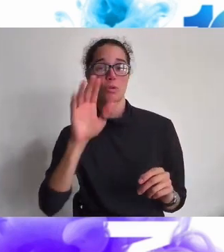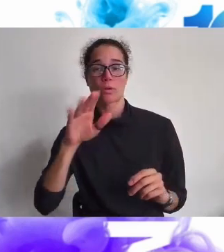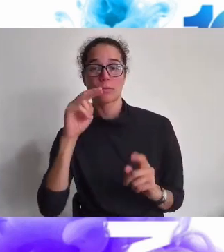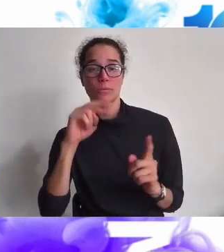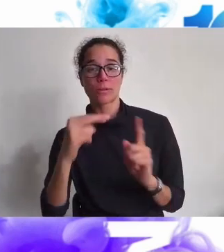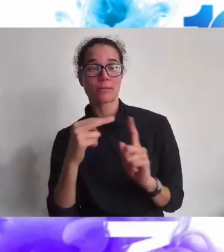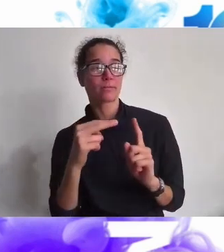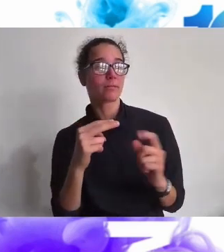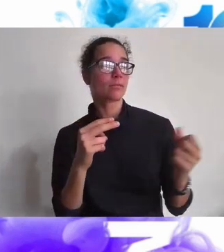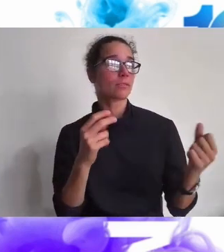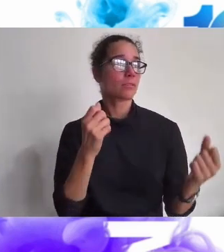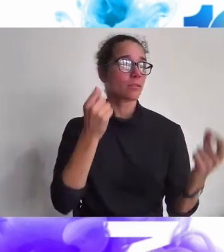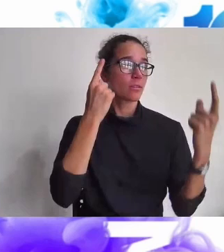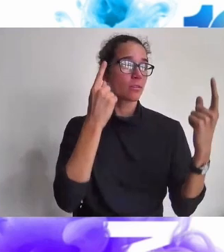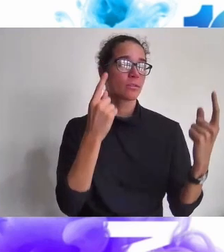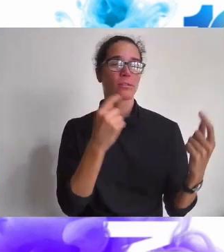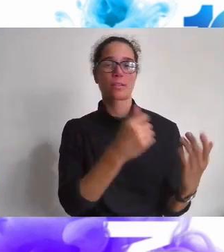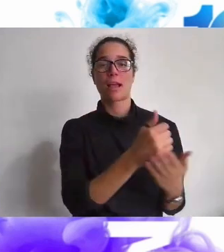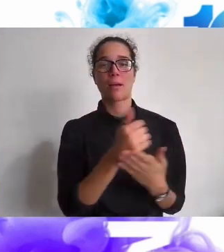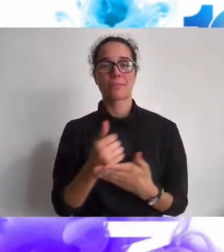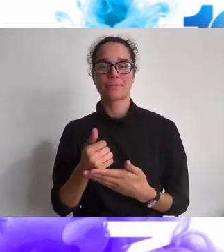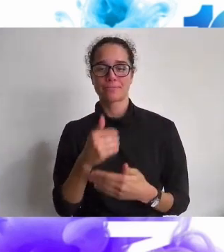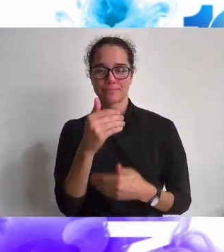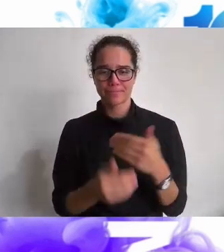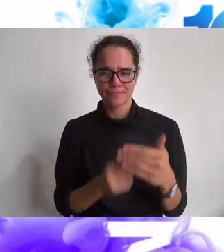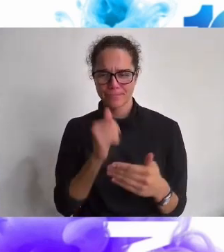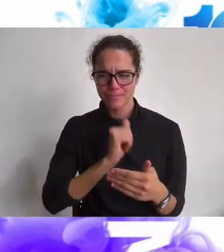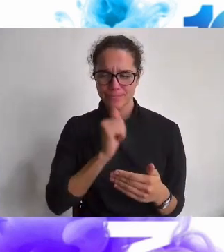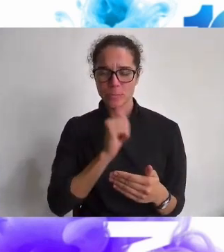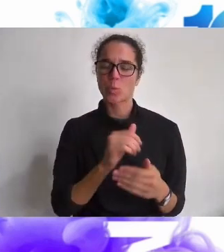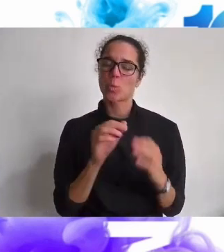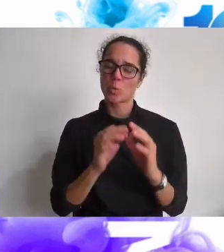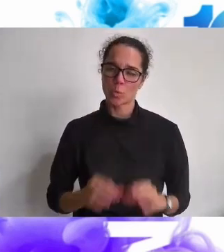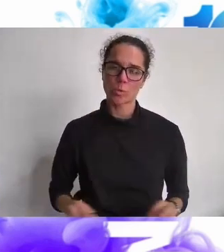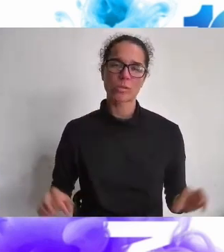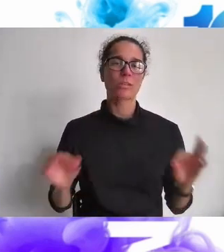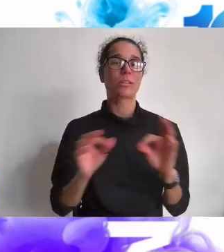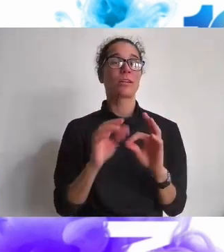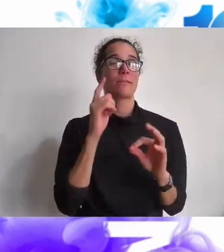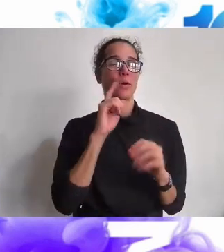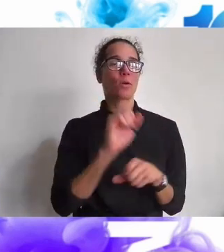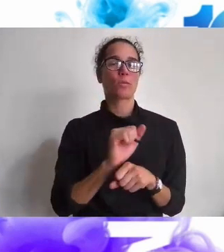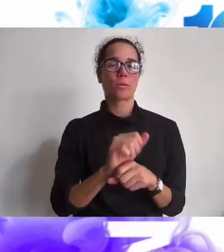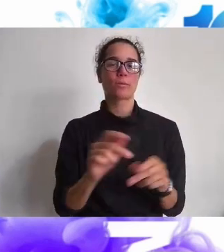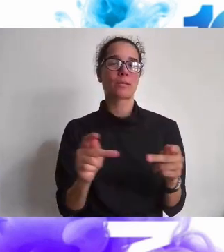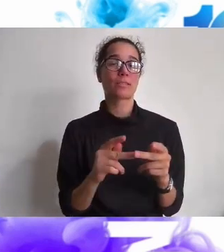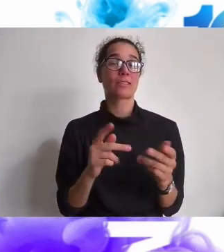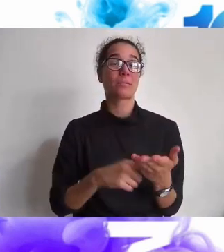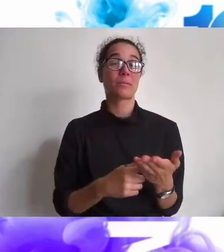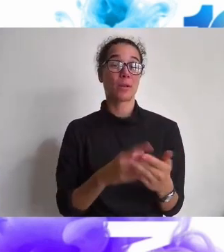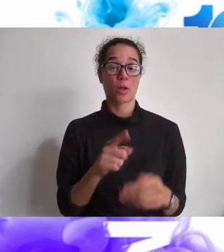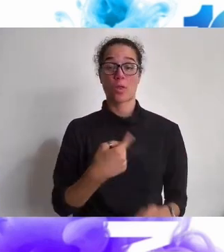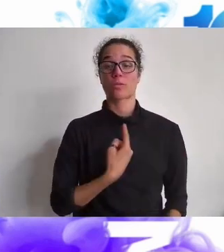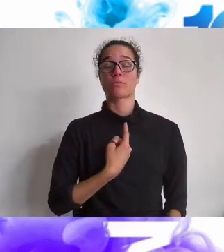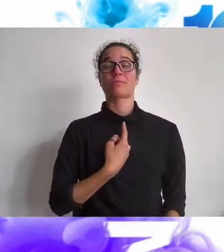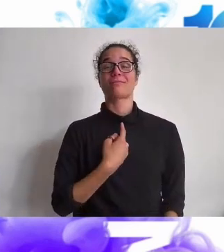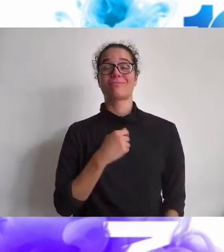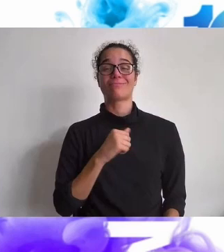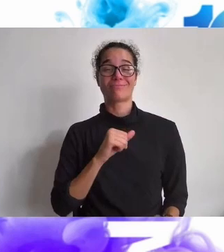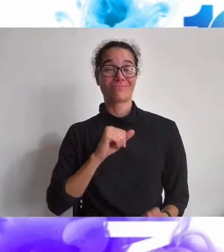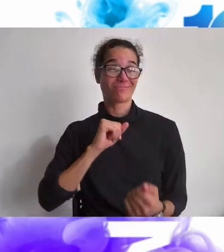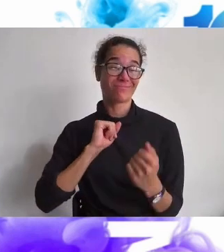that process is really important within the workplace, because it can be very challenging and